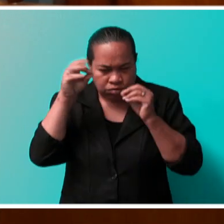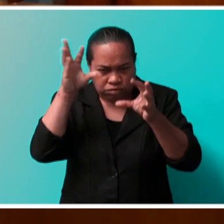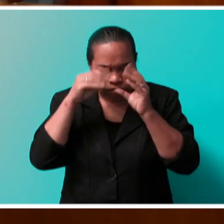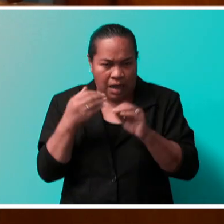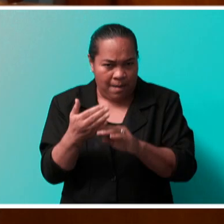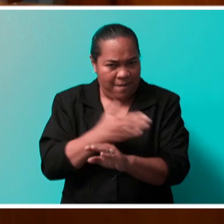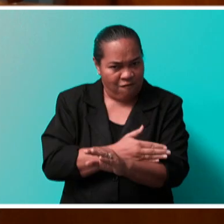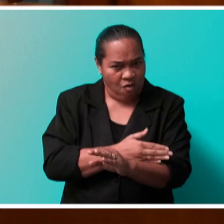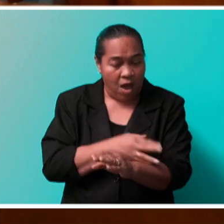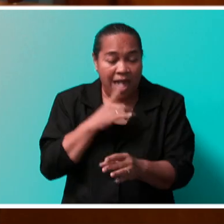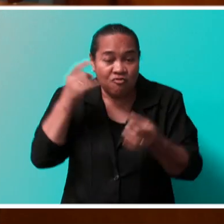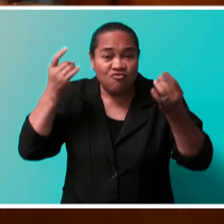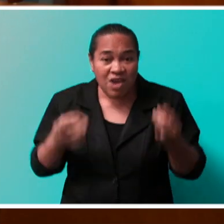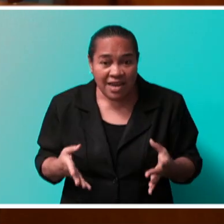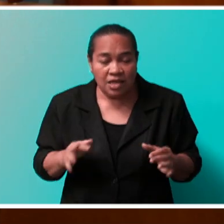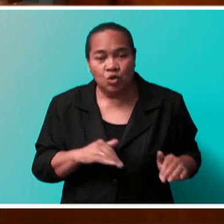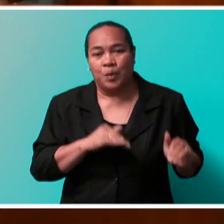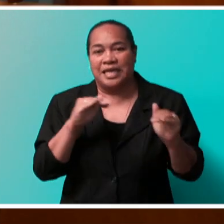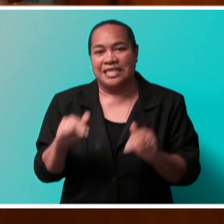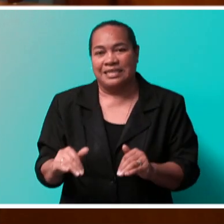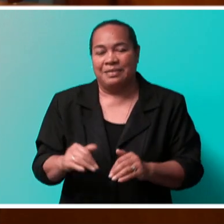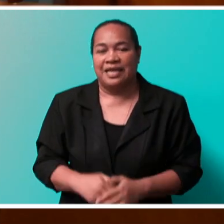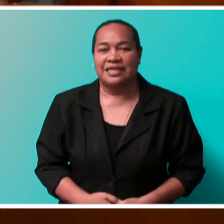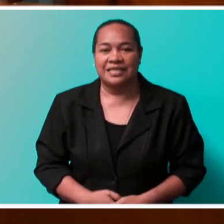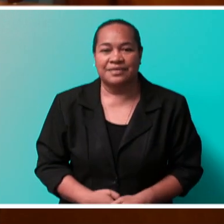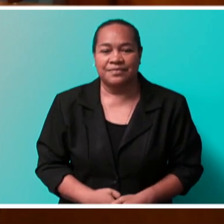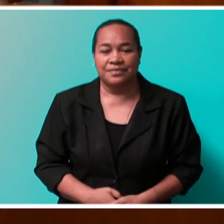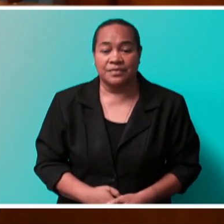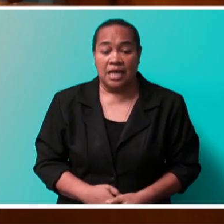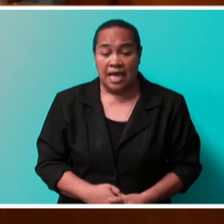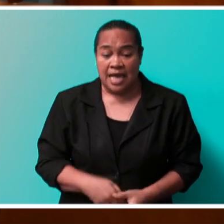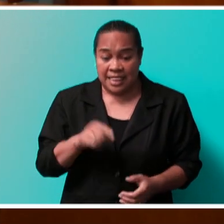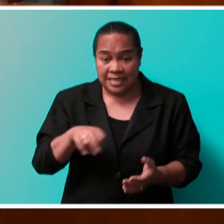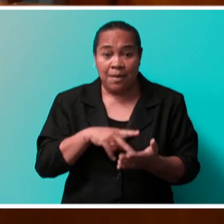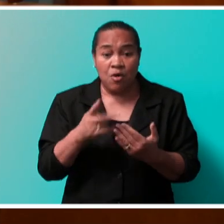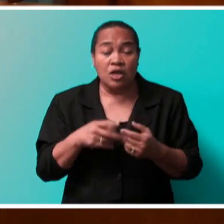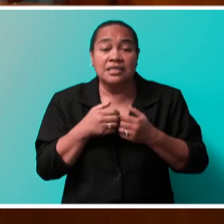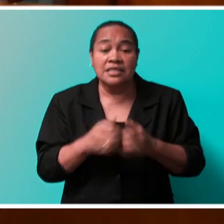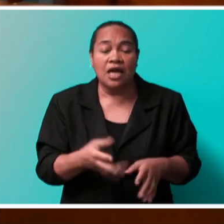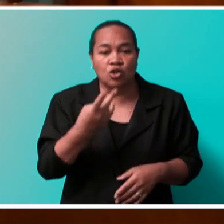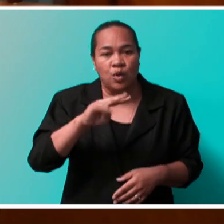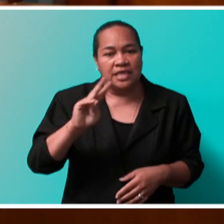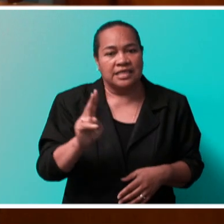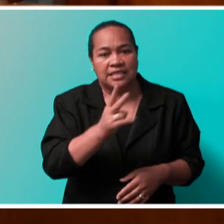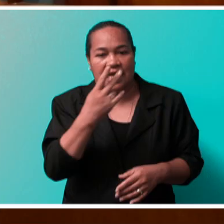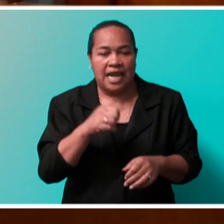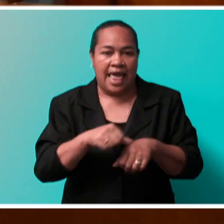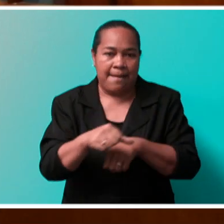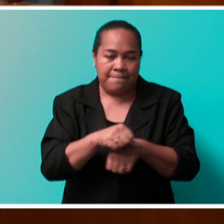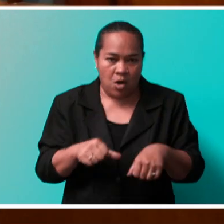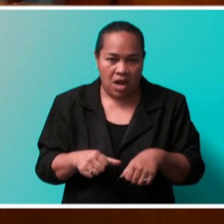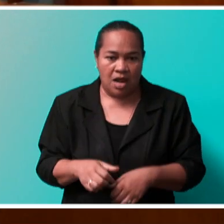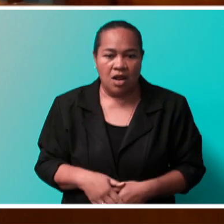and prepared to participate. The PACE program commenced on the 22nd of April